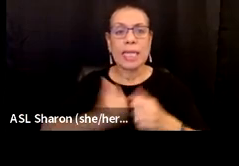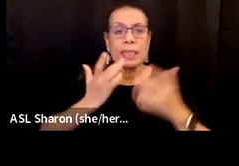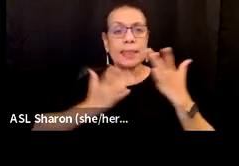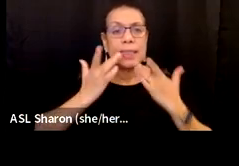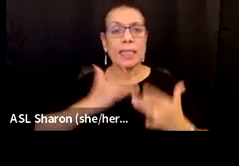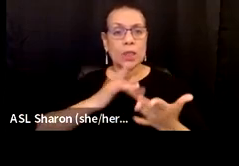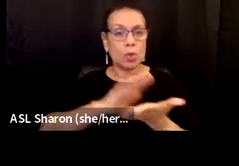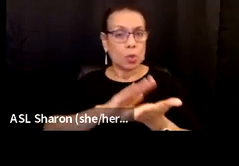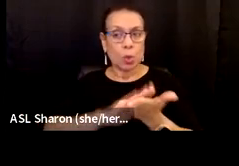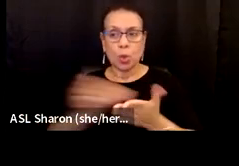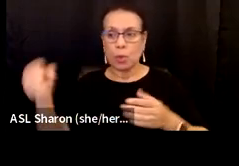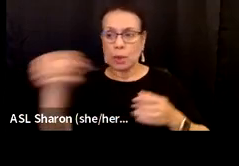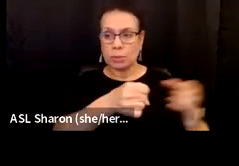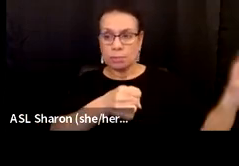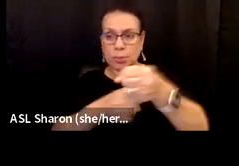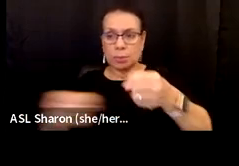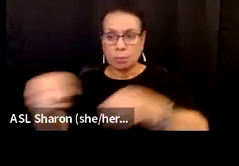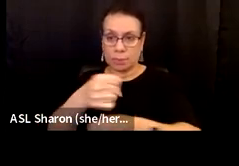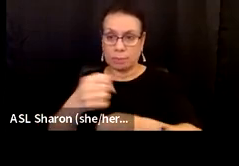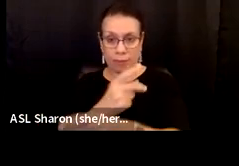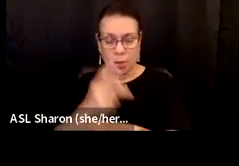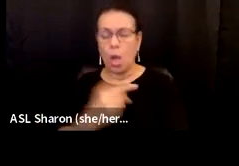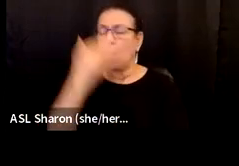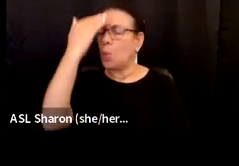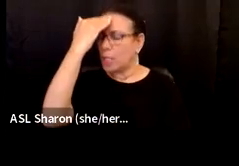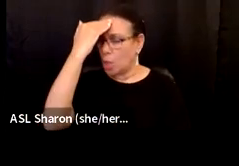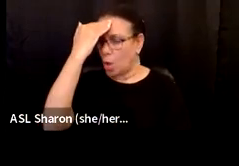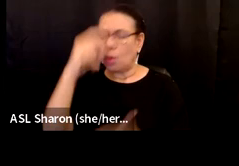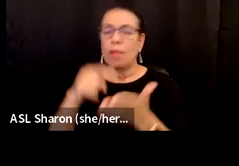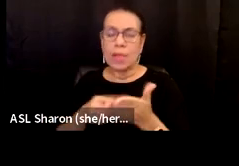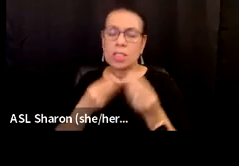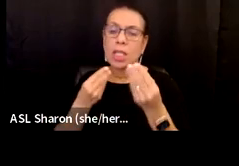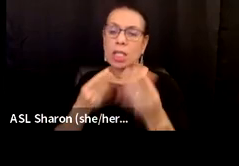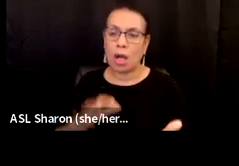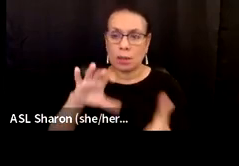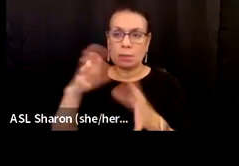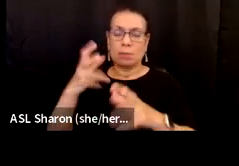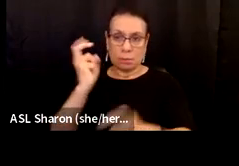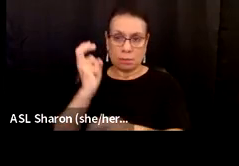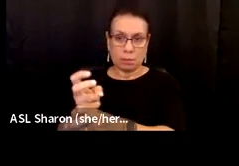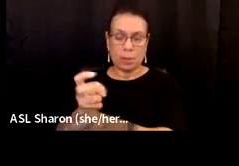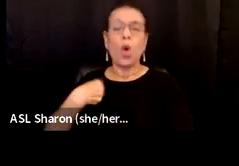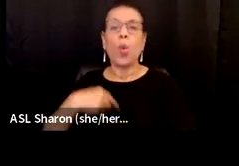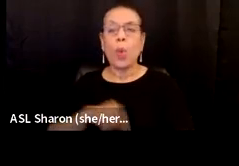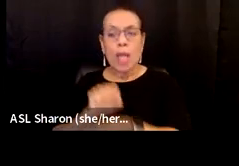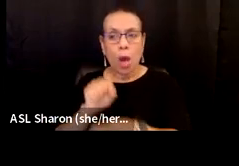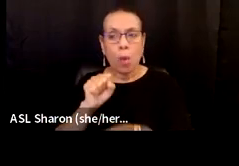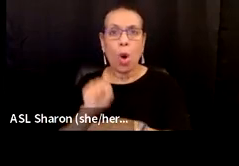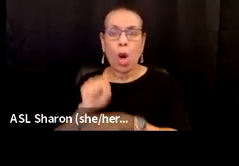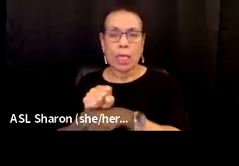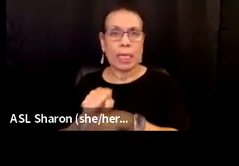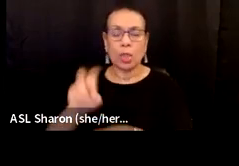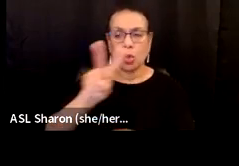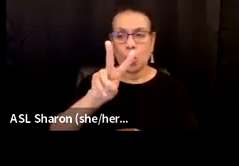schools we know that this has the potential to cause difficulty and we are working around the clock to identify